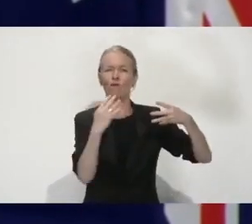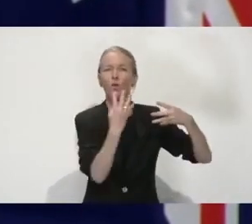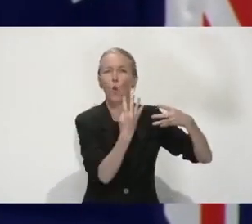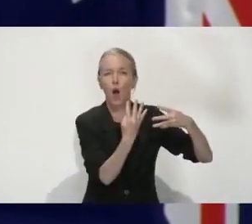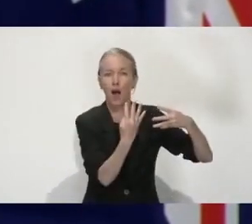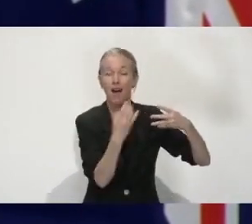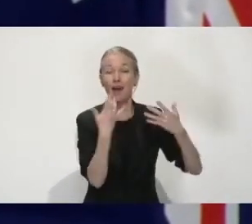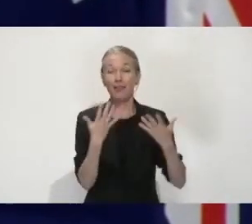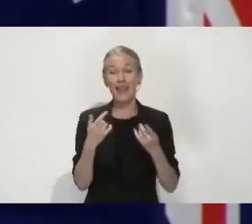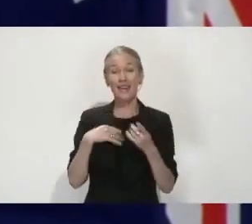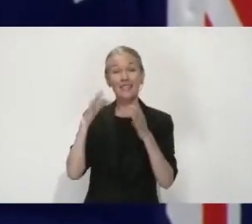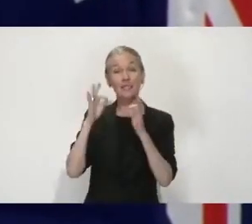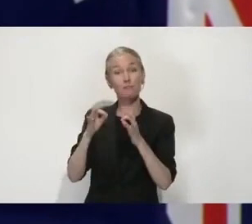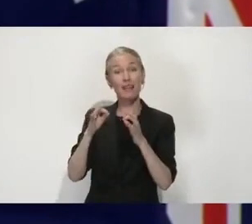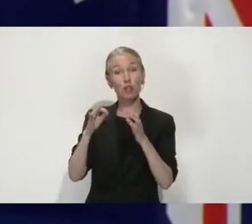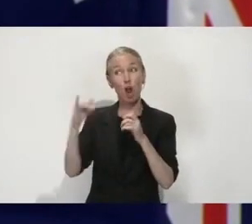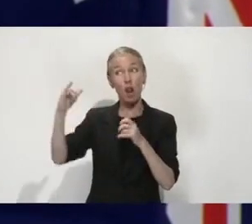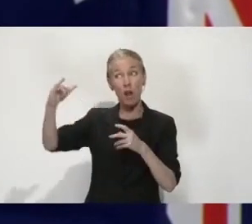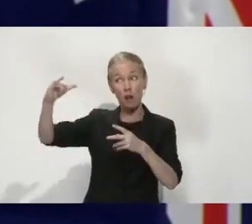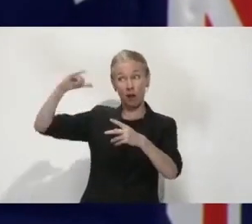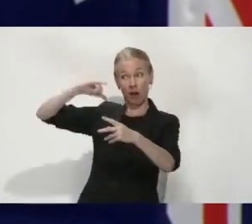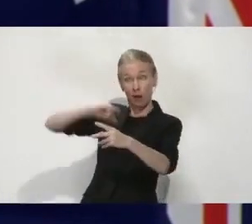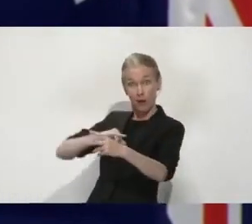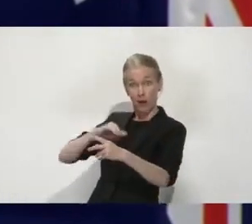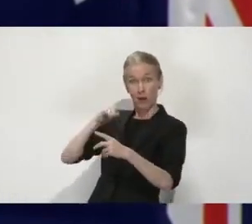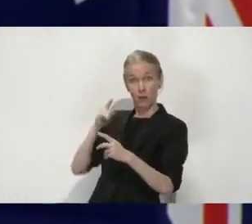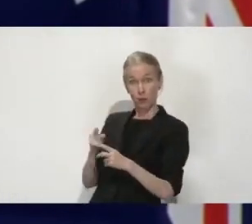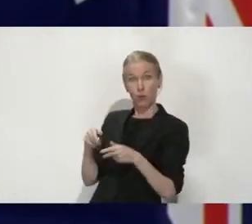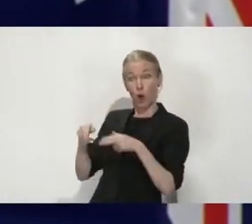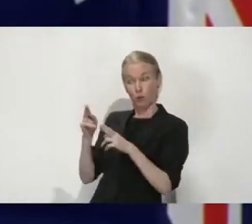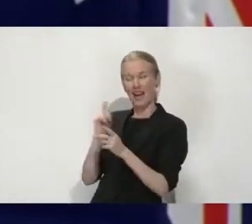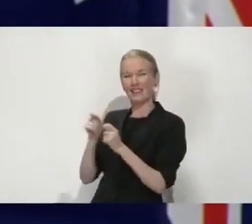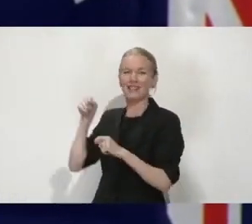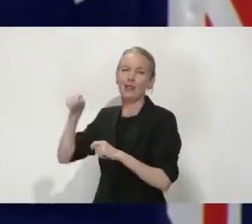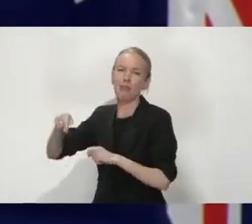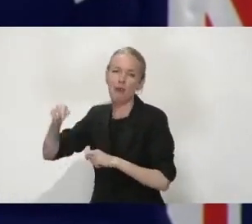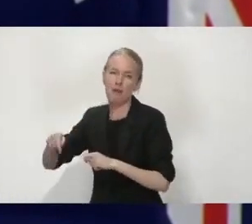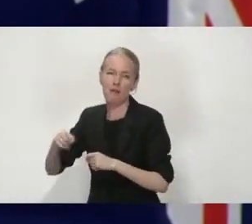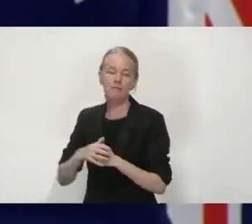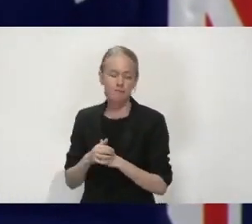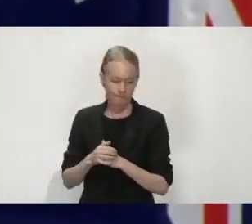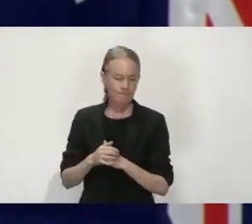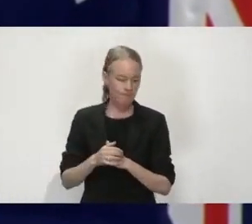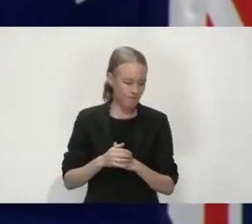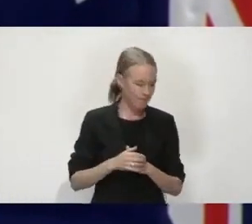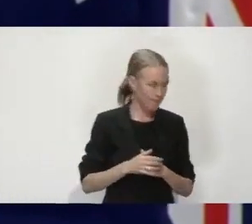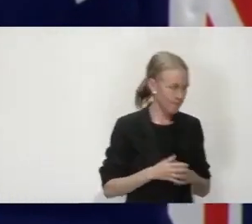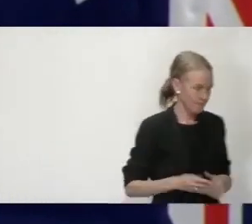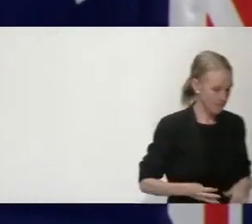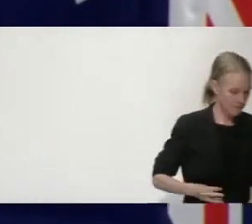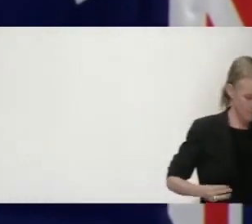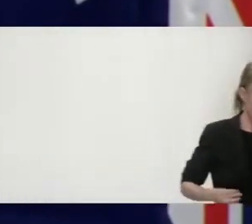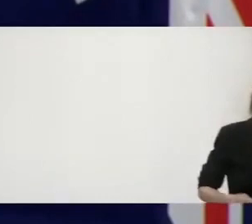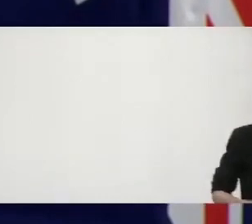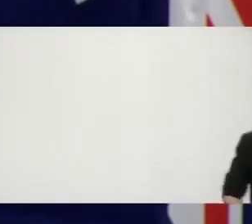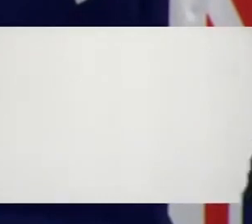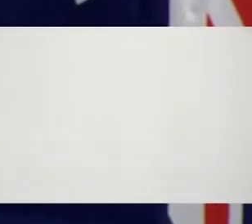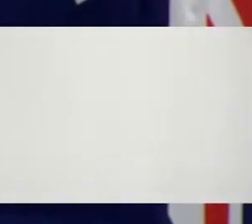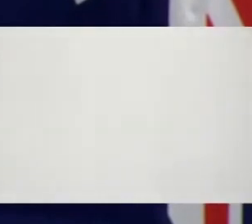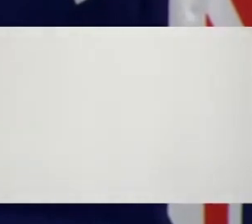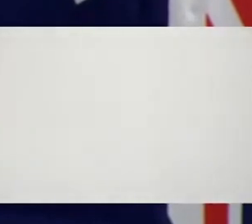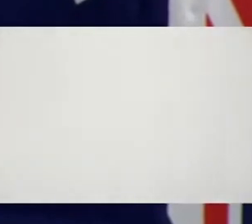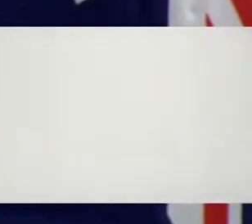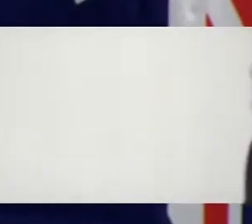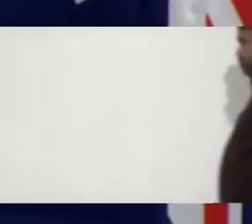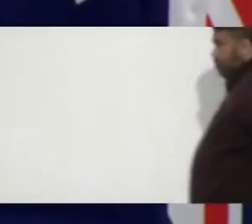down to their isolation location and are tested from that point on. That correspondence is more just someone raised issue with this protocol, but you